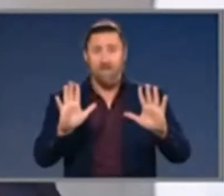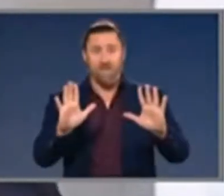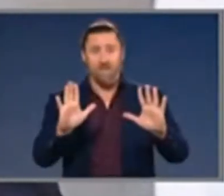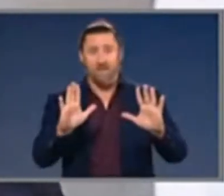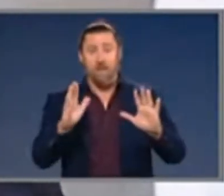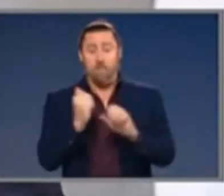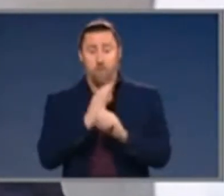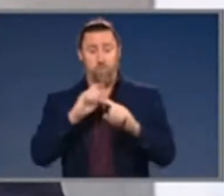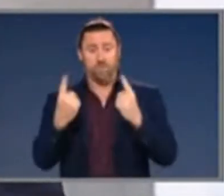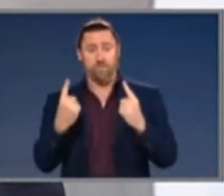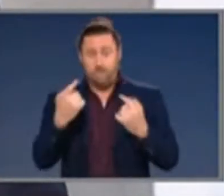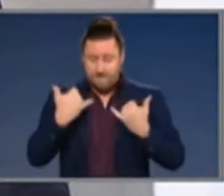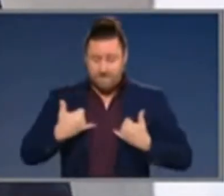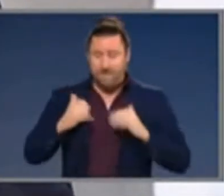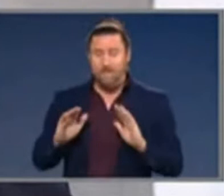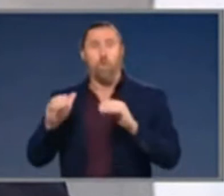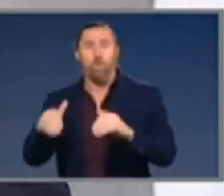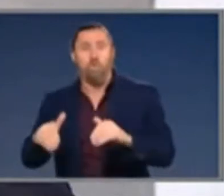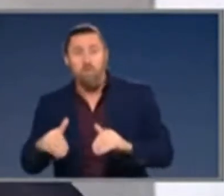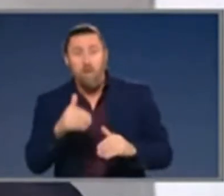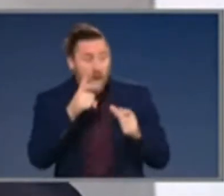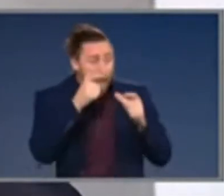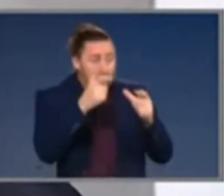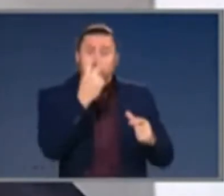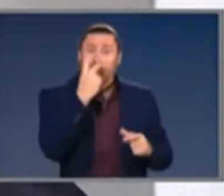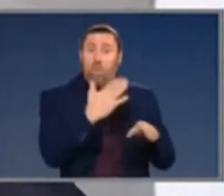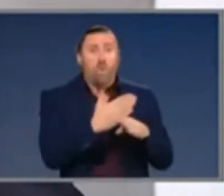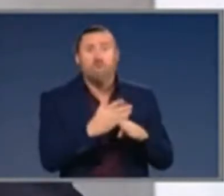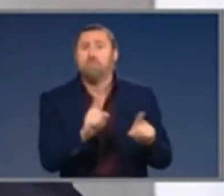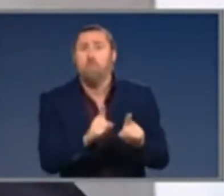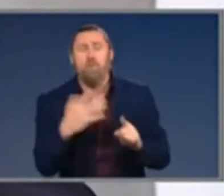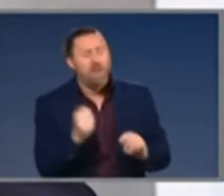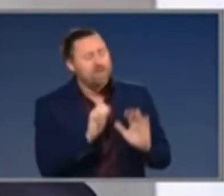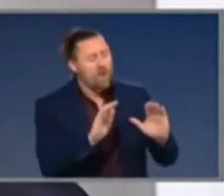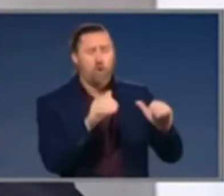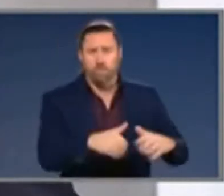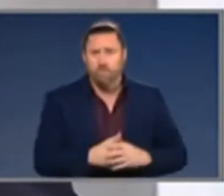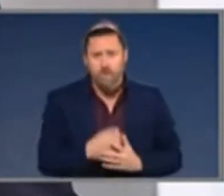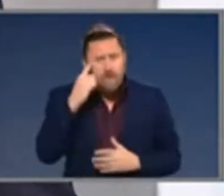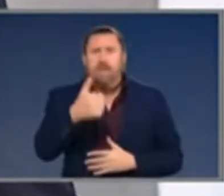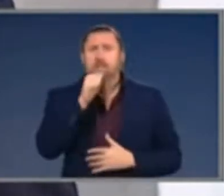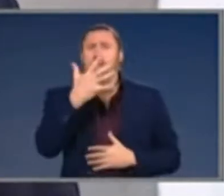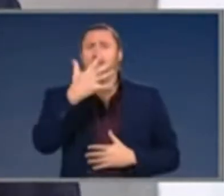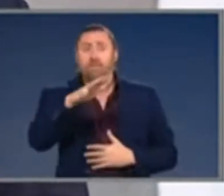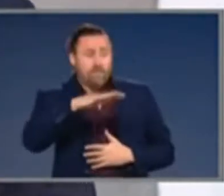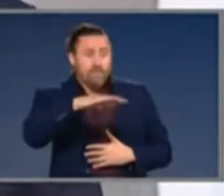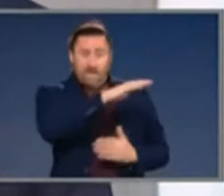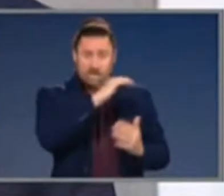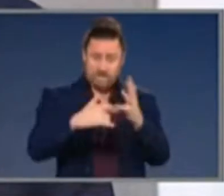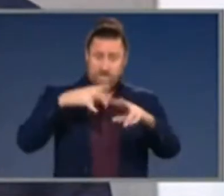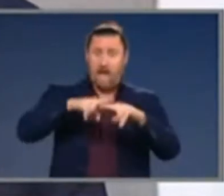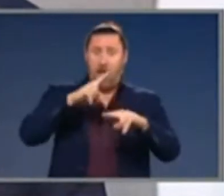especially. We have, I think, over 750 healthcare workers, in particular in Victoria, who have